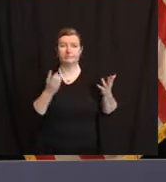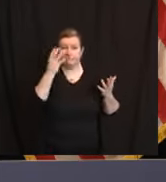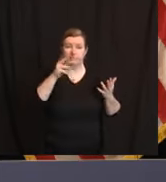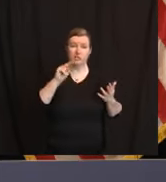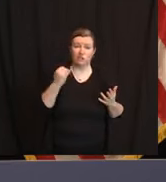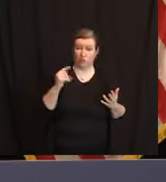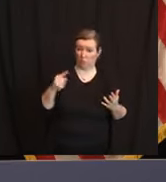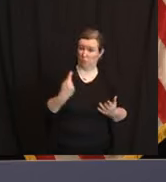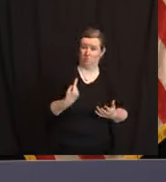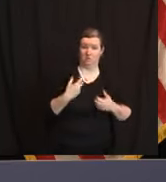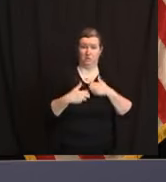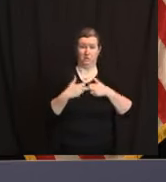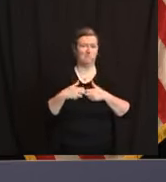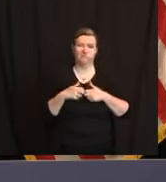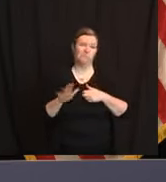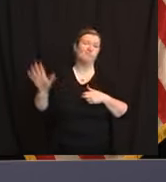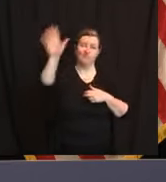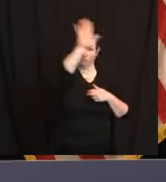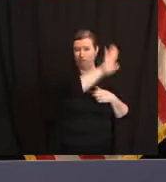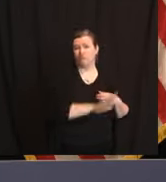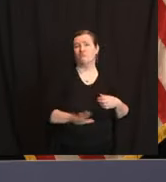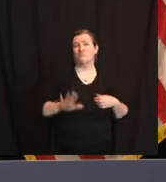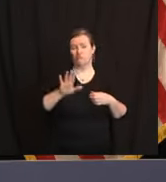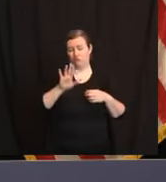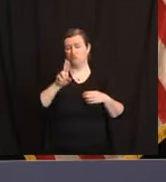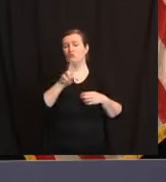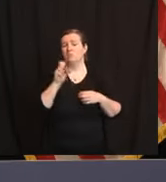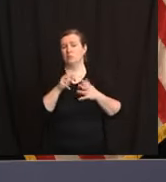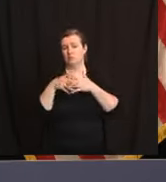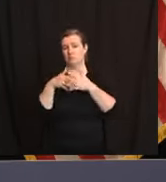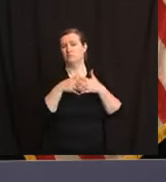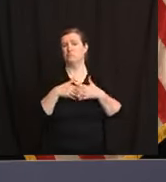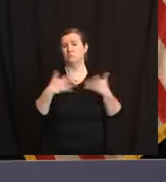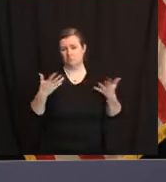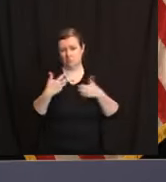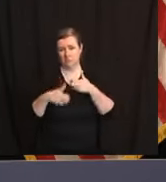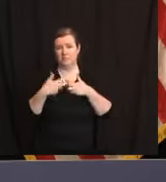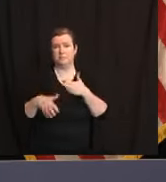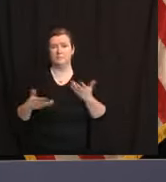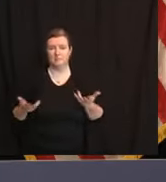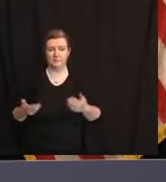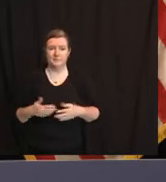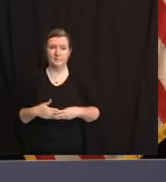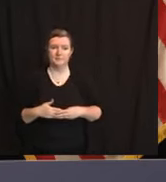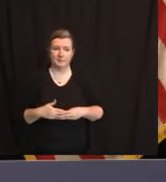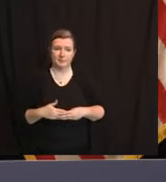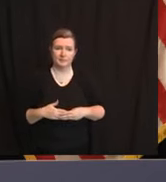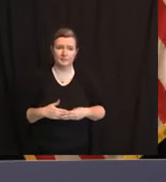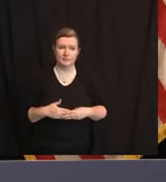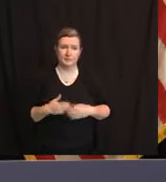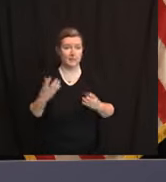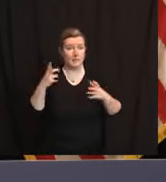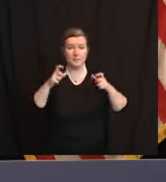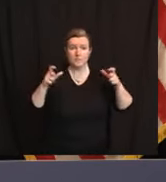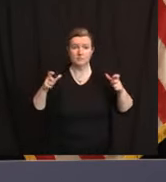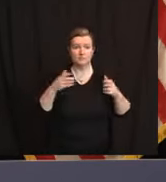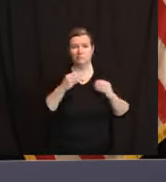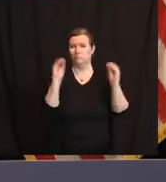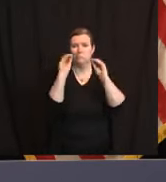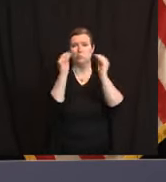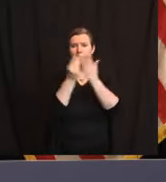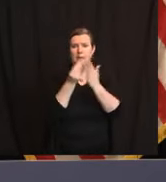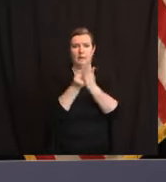their affordability. One bad, usually defined as one bad healthcare event away from bankruptcy. Who could blame them for